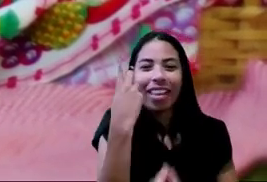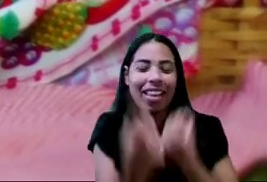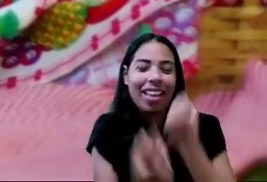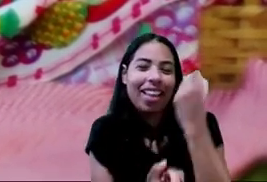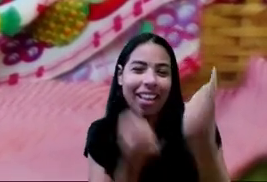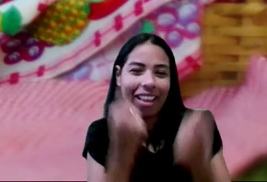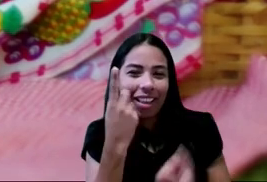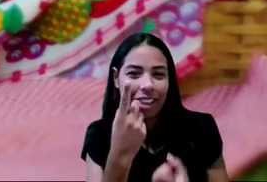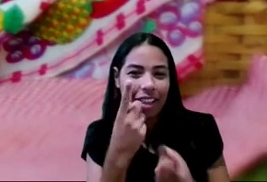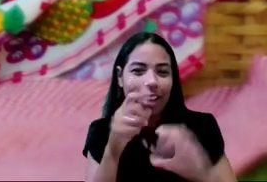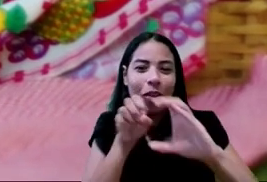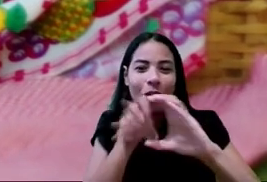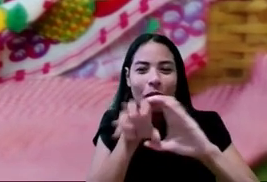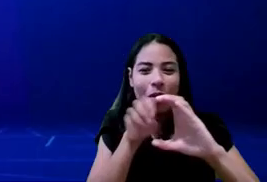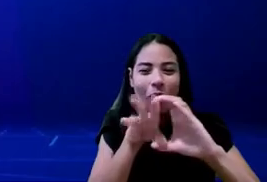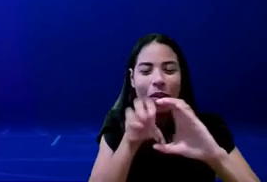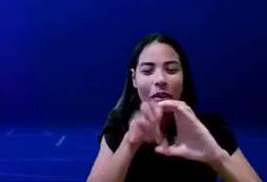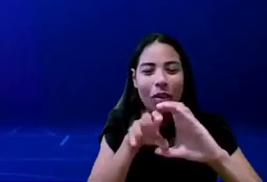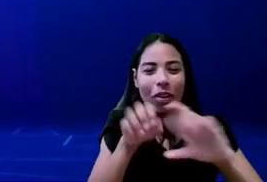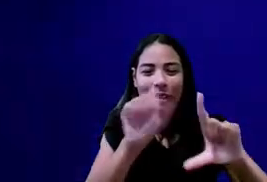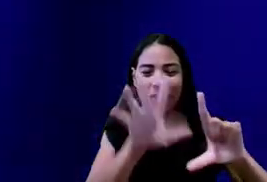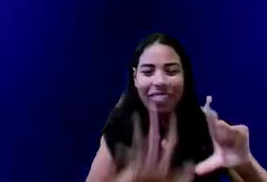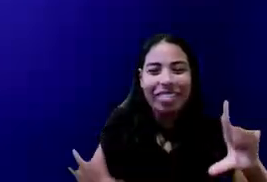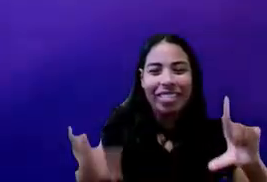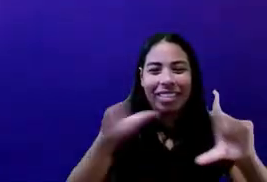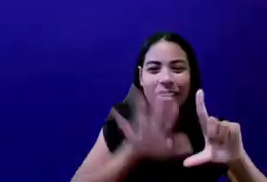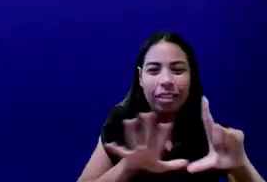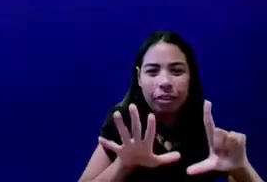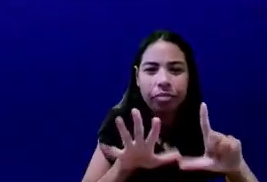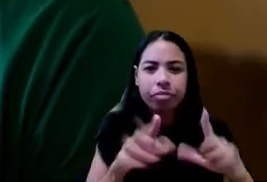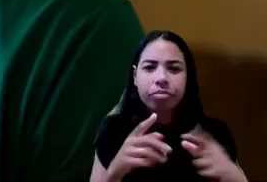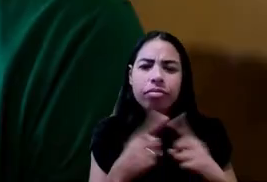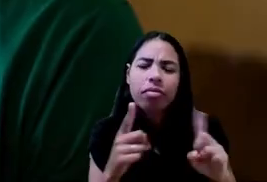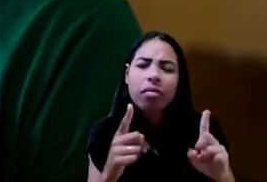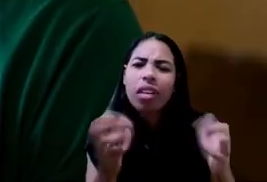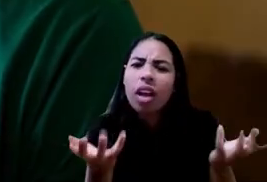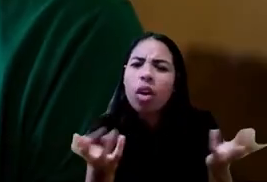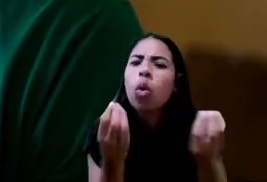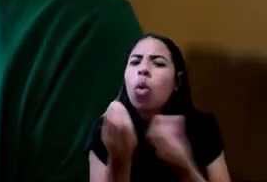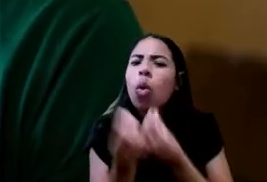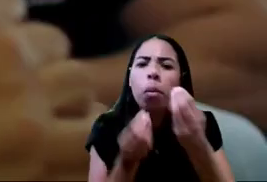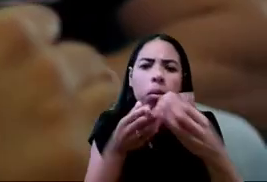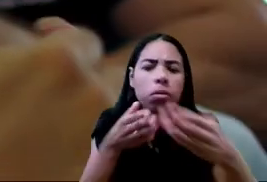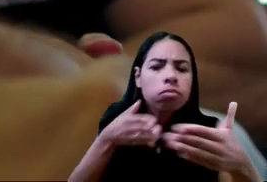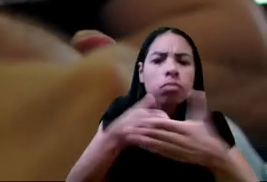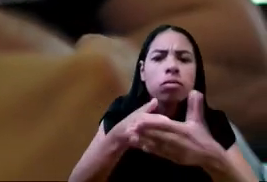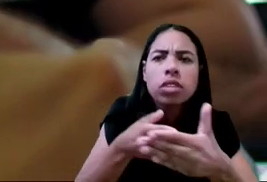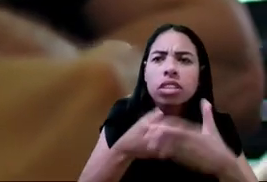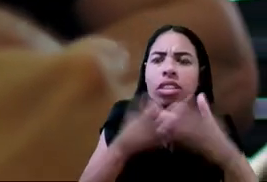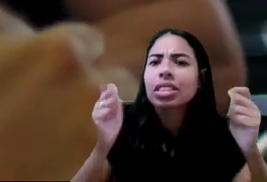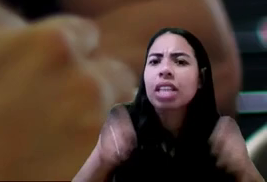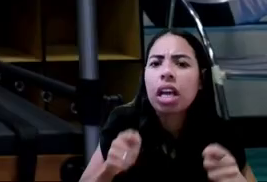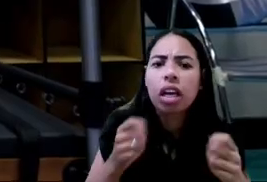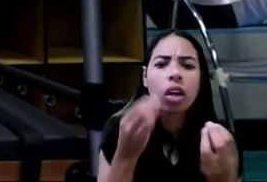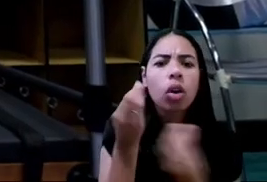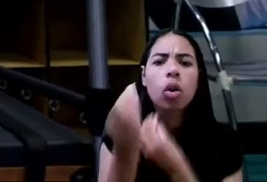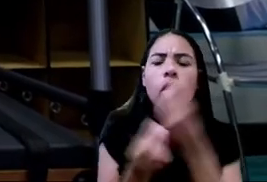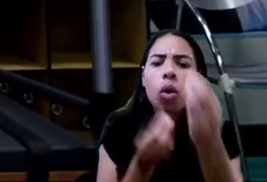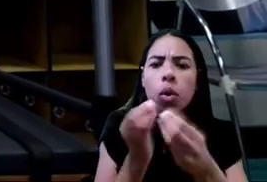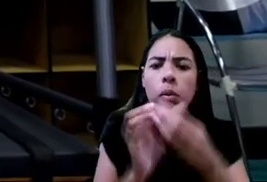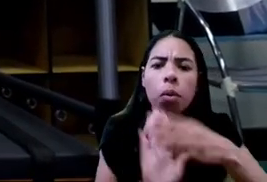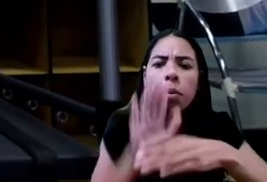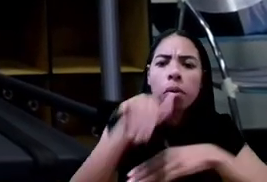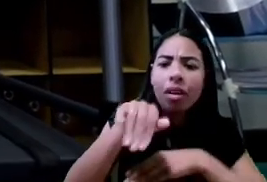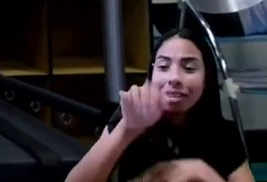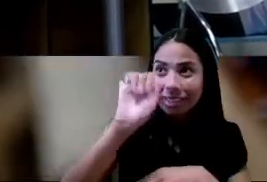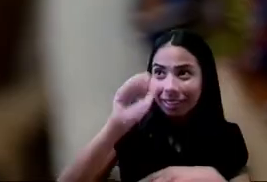series, in the series Viver Raro, Living is Rare, a global plague. How can I break this